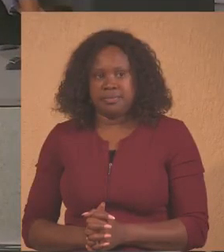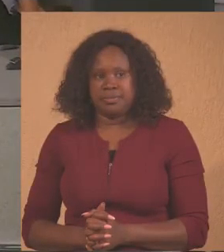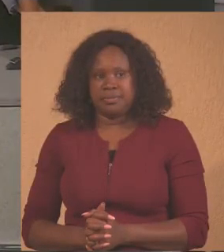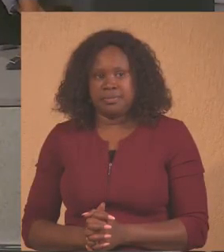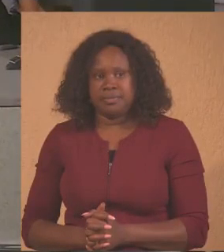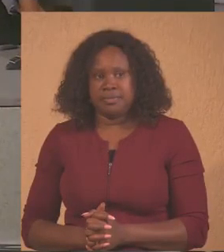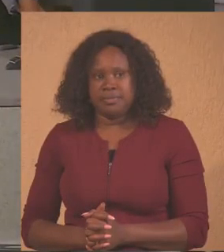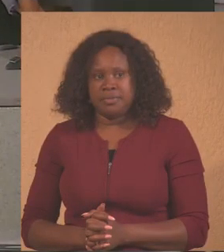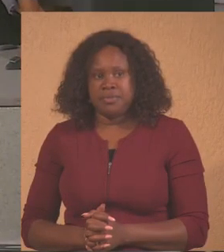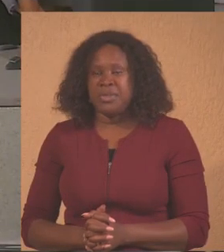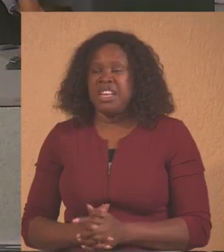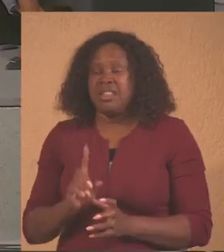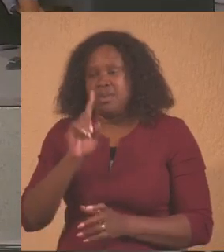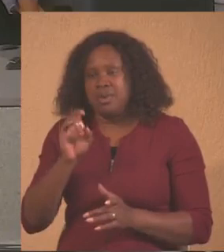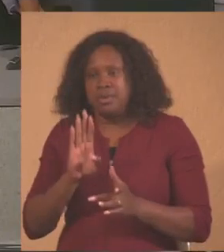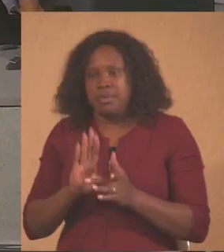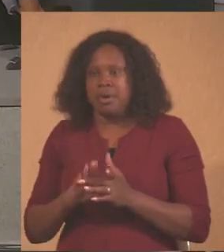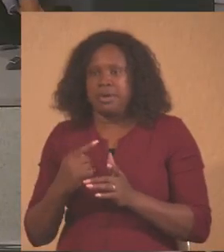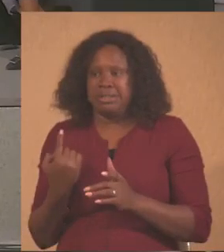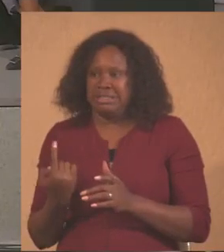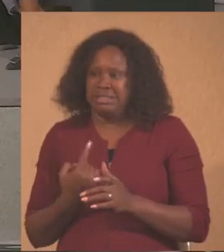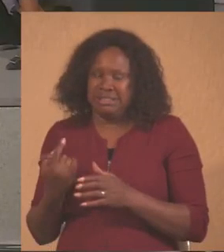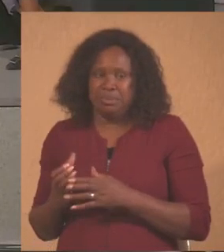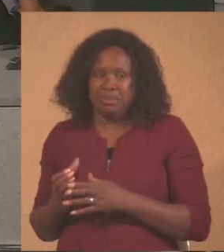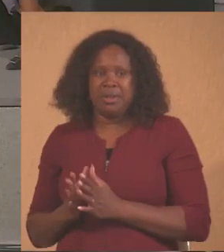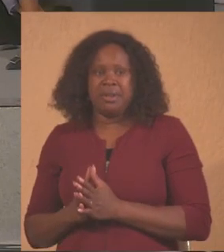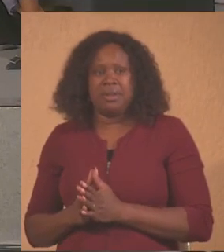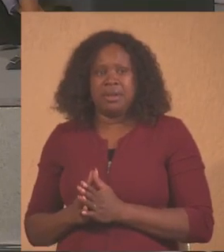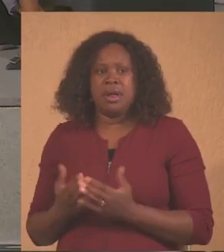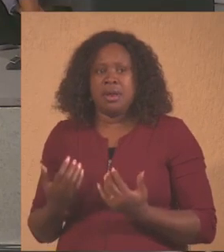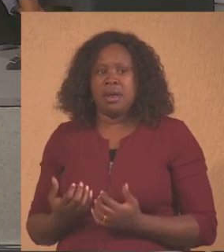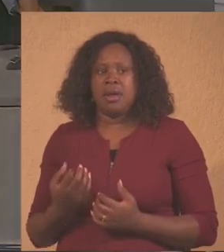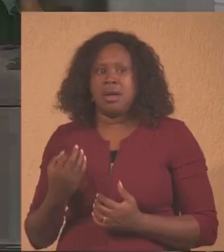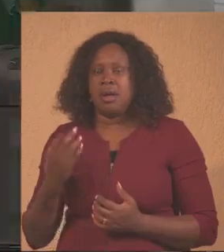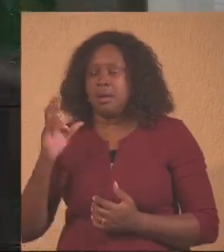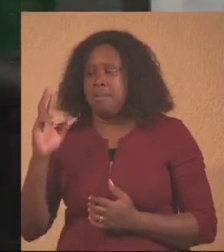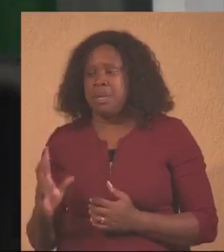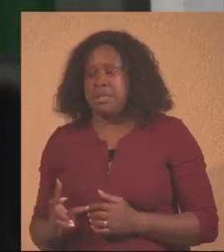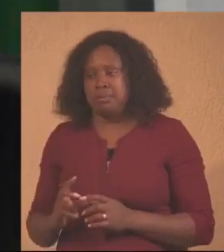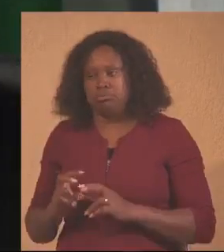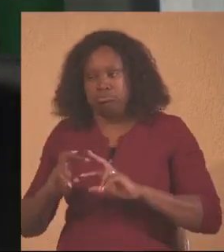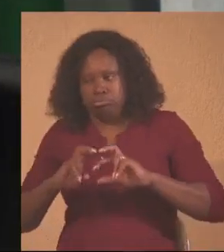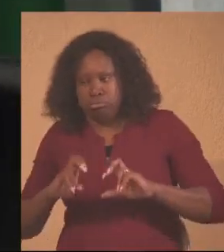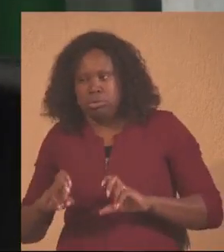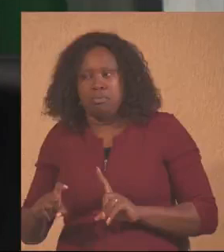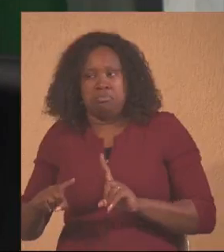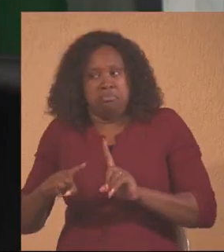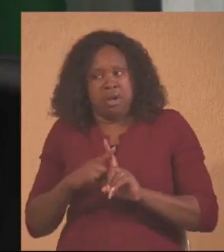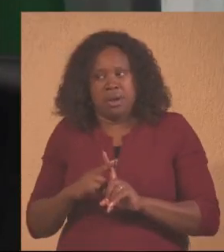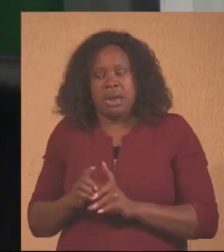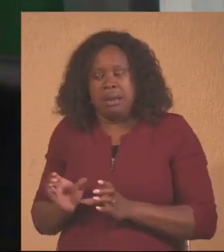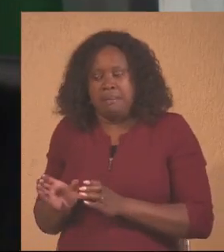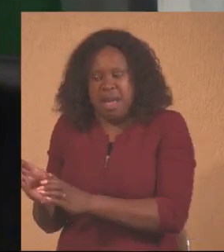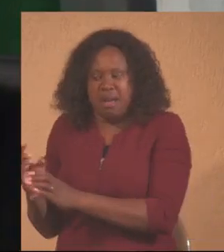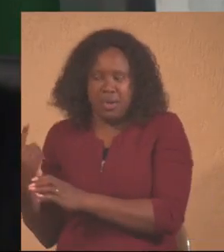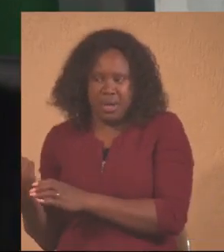isolation. There is a question around when someone has then tested positive and they've been isolated, the issue of